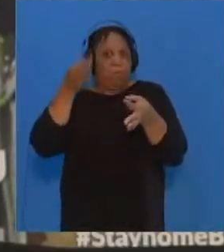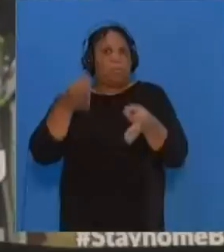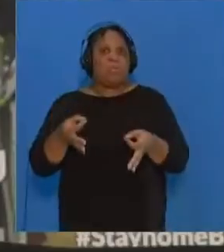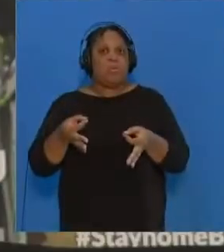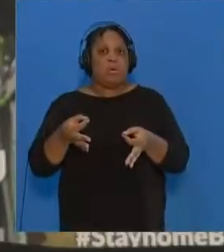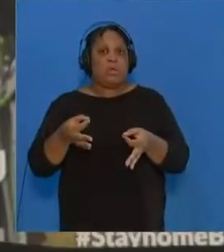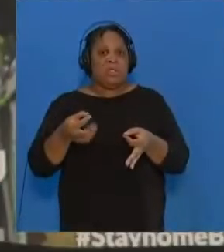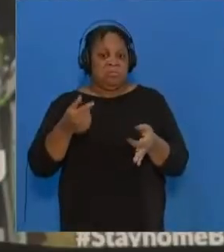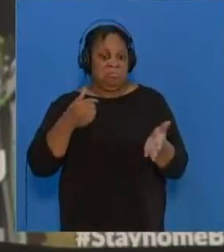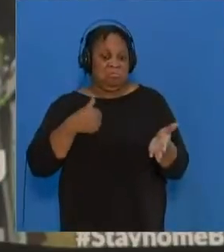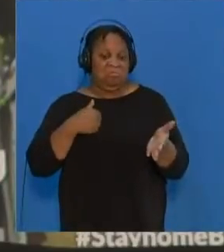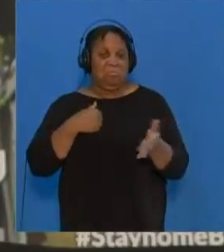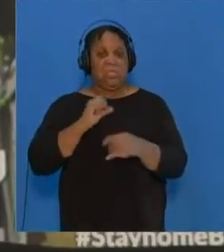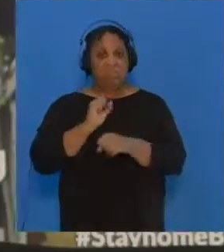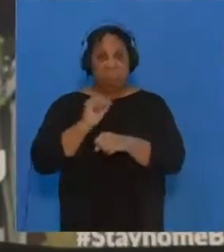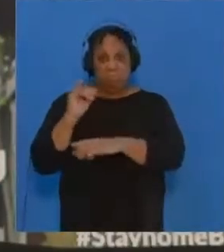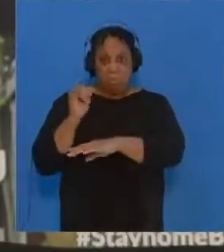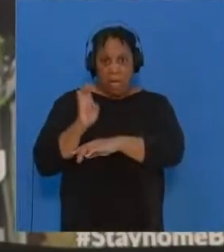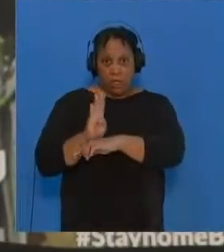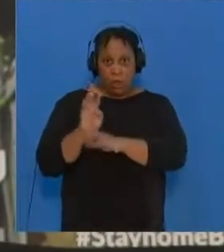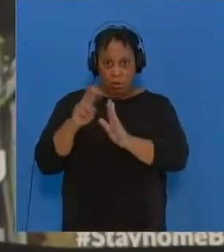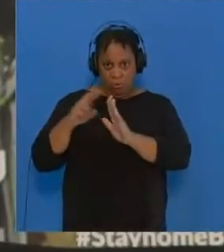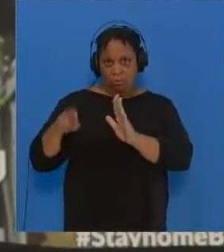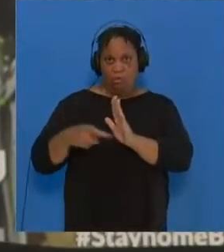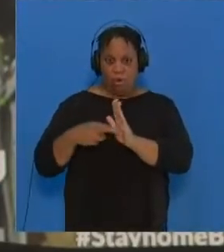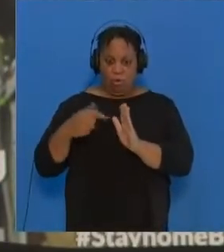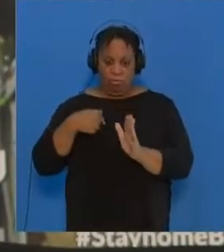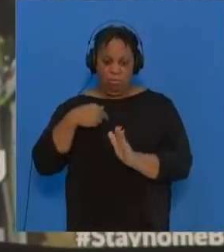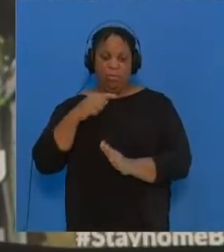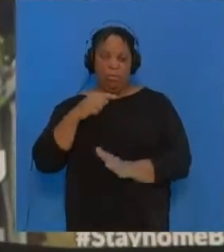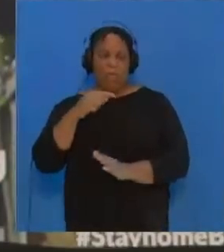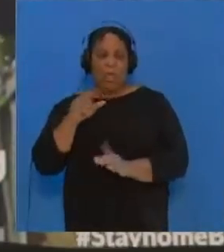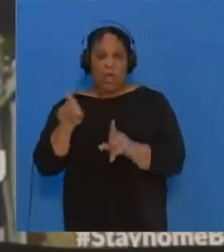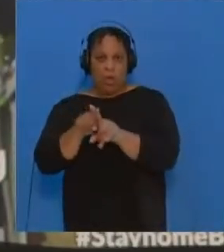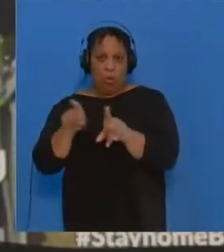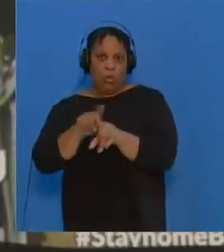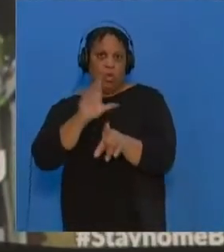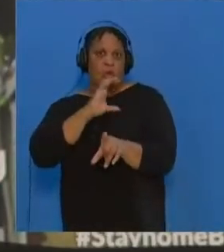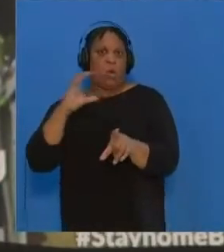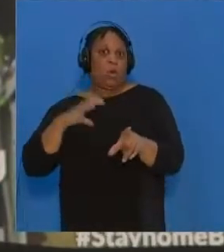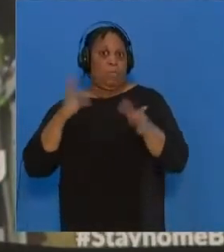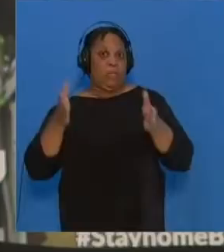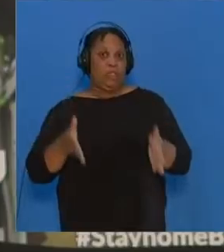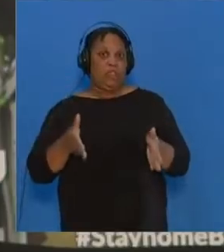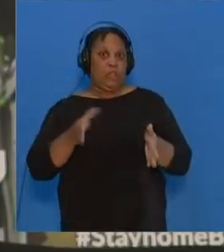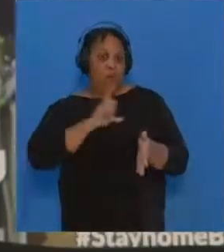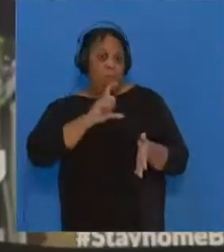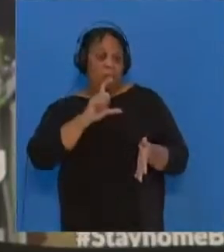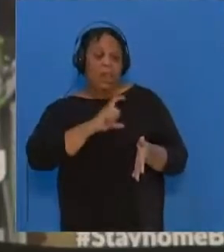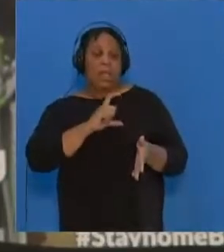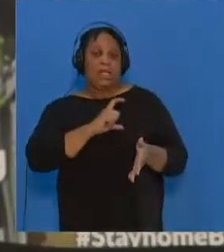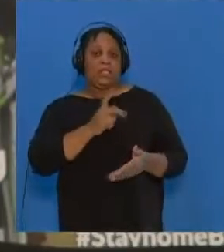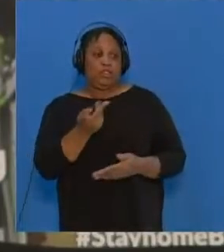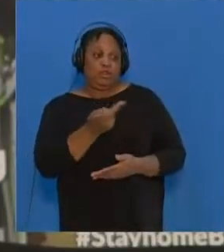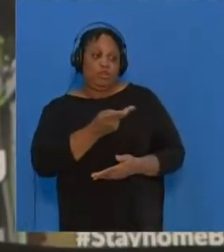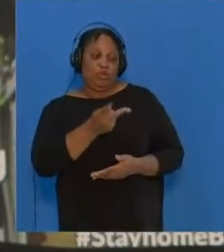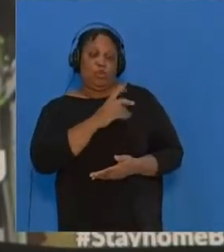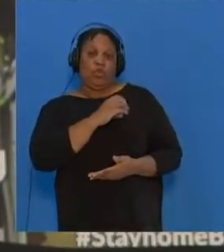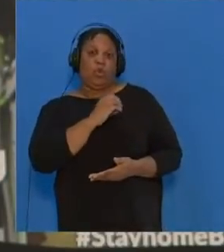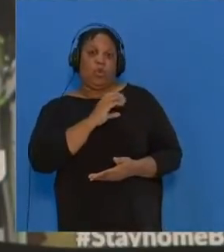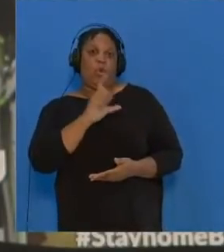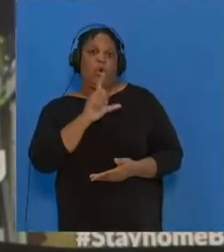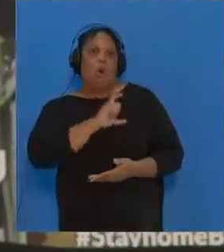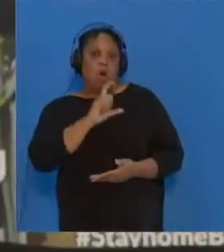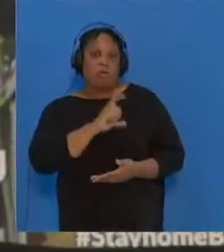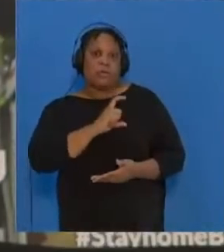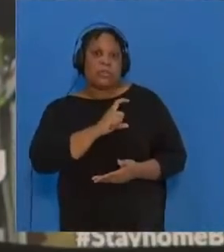my capacity as the Minister of National Security, the Commissioner of Police, the two officers in the matter, as well as the Attorney